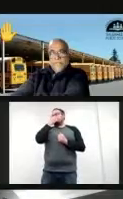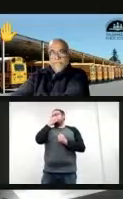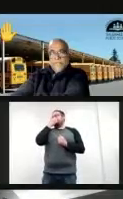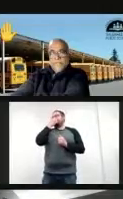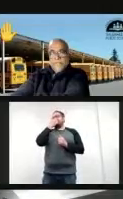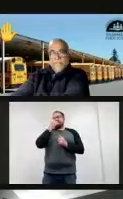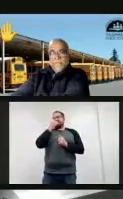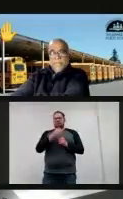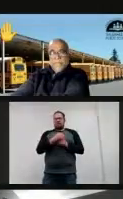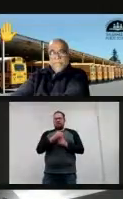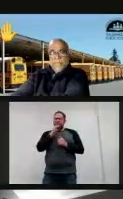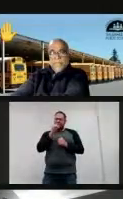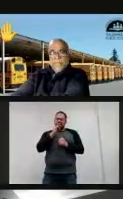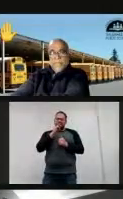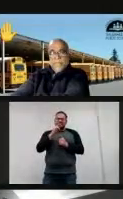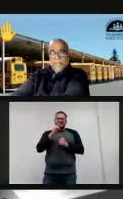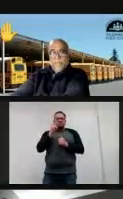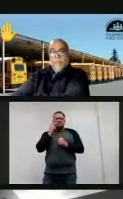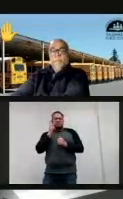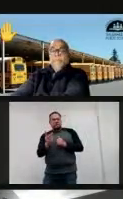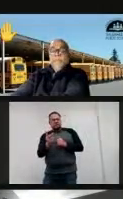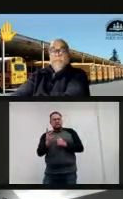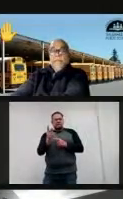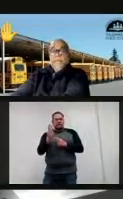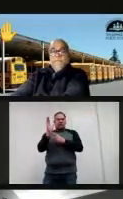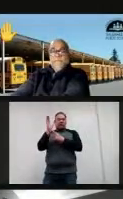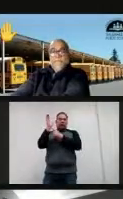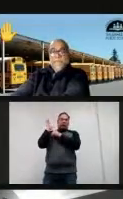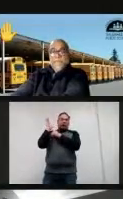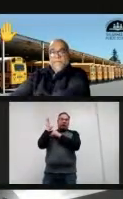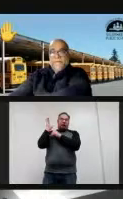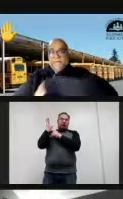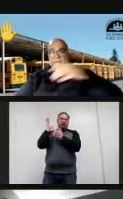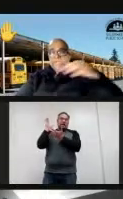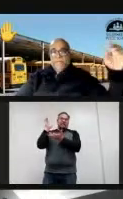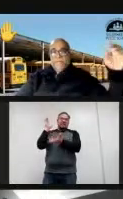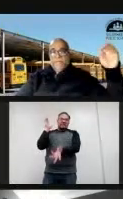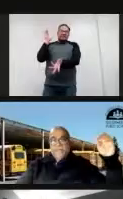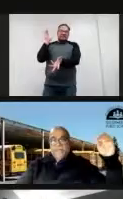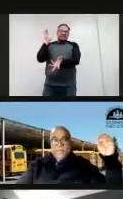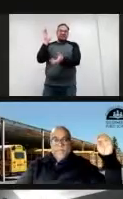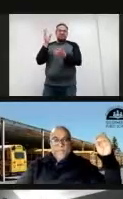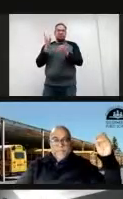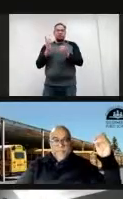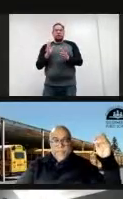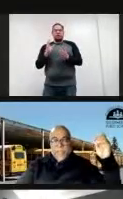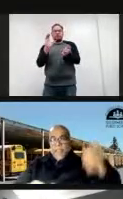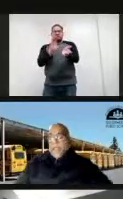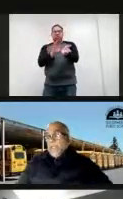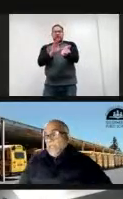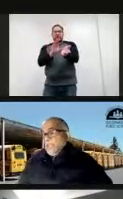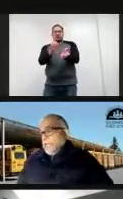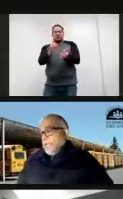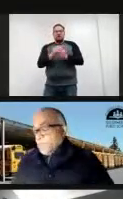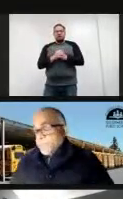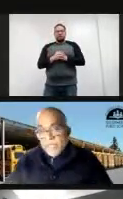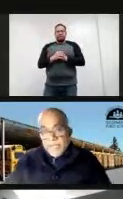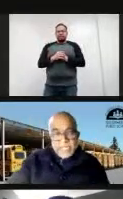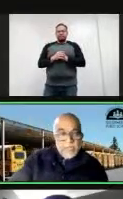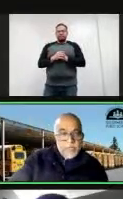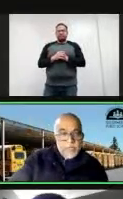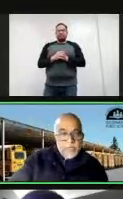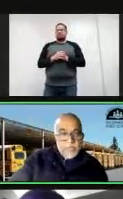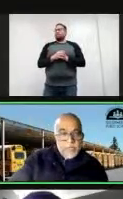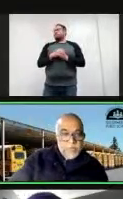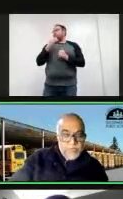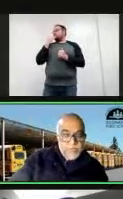I'm not necessarily going to see hands, so. Director Chandragiri? Yeah, Thank